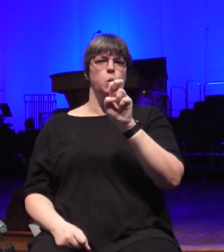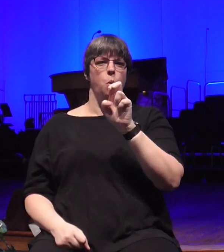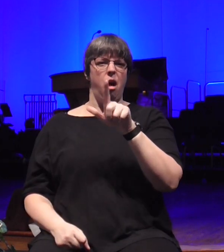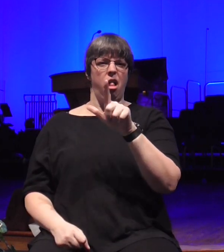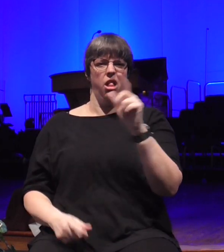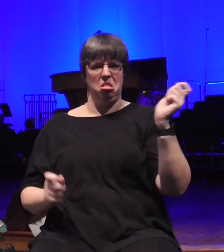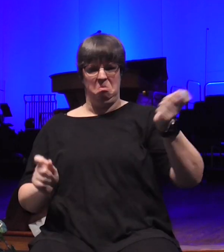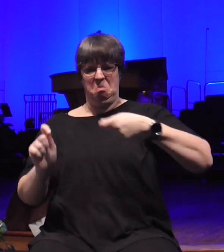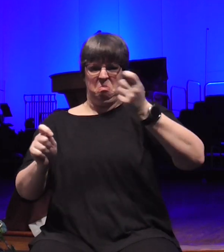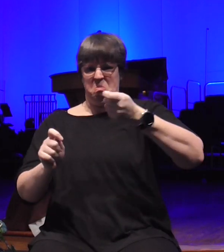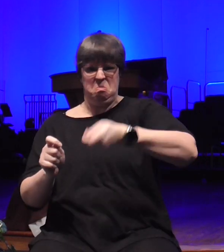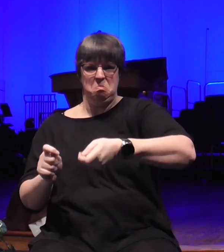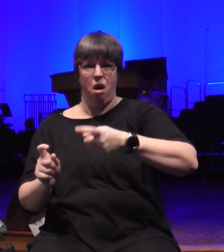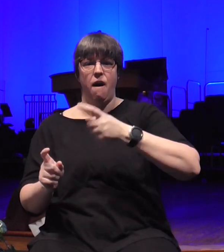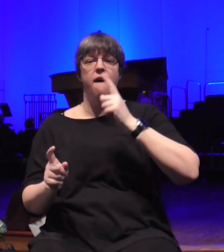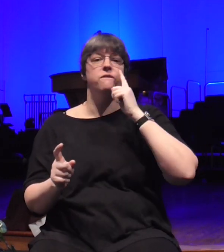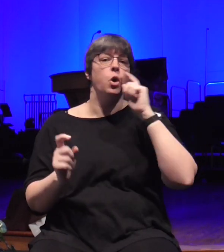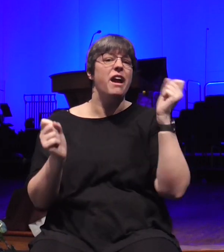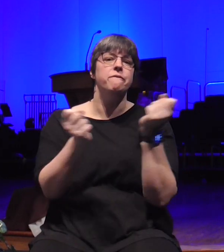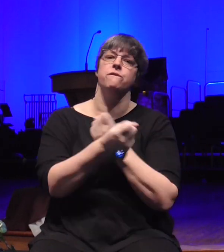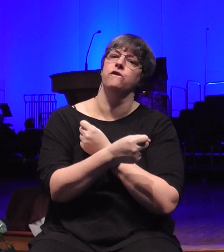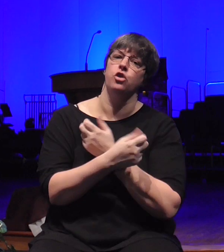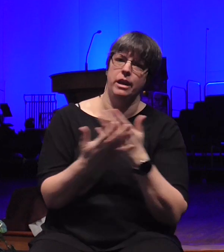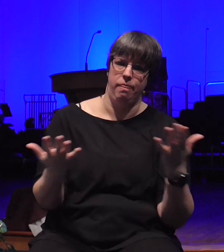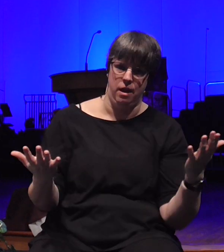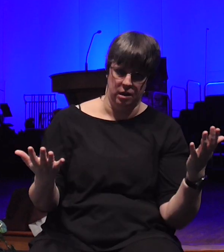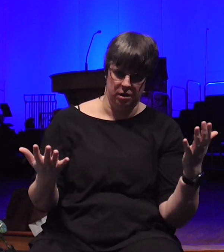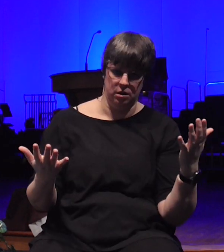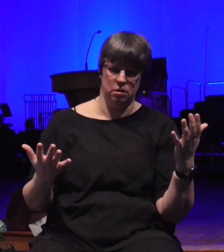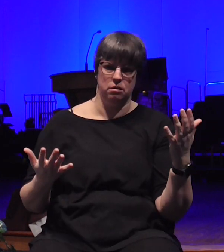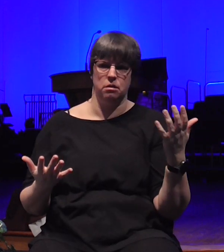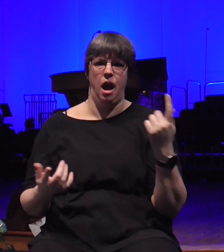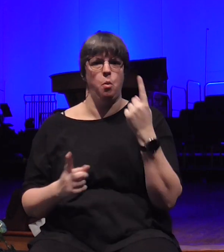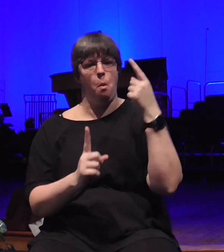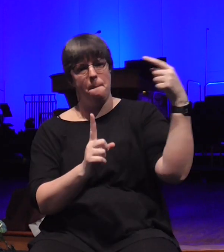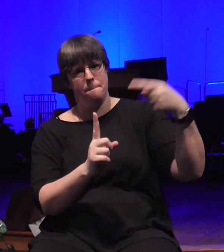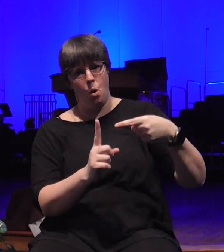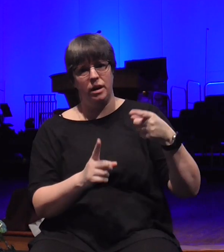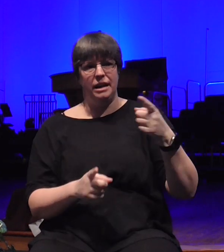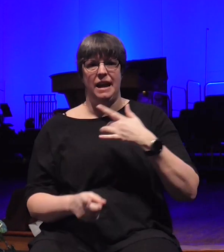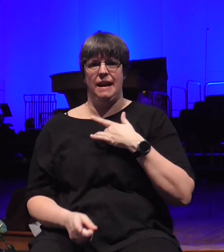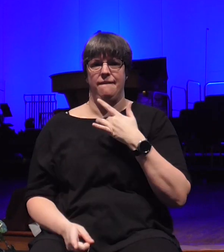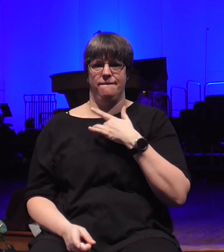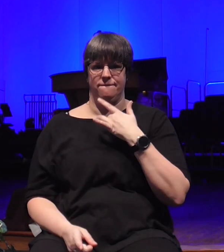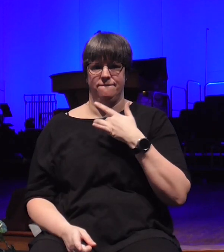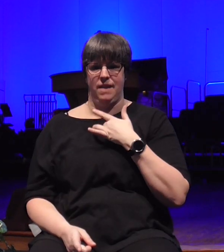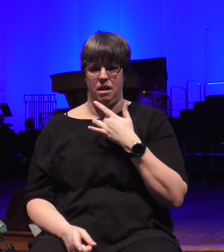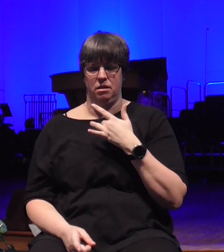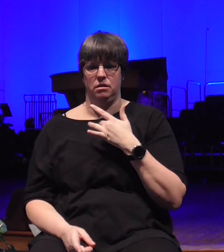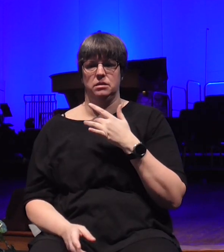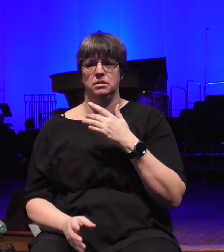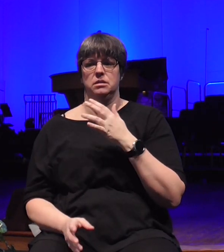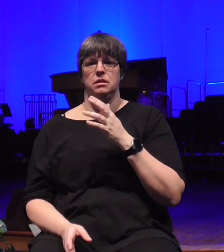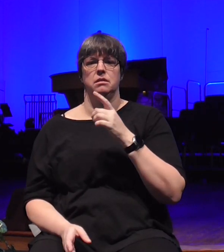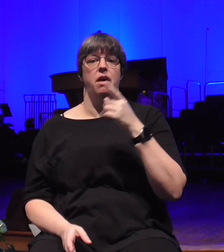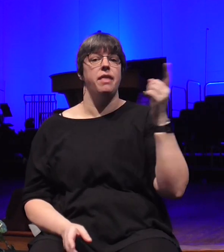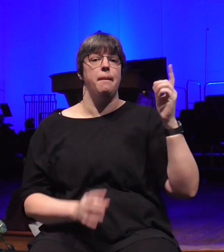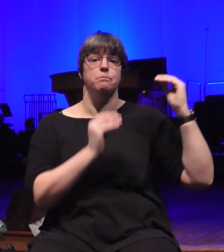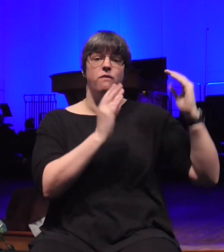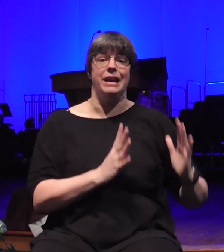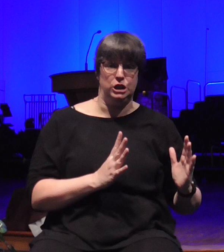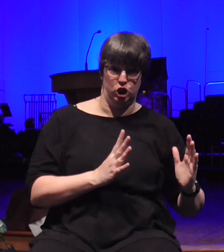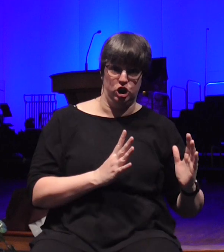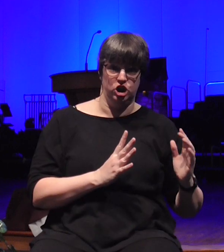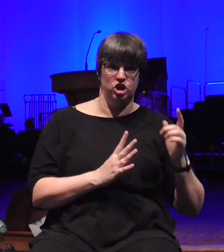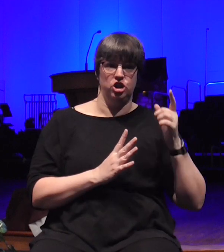And at one particular point, unbeknownst to him, he felt that Professor Virchow had